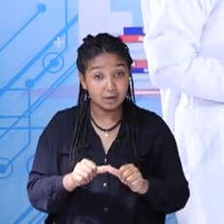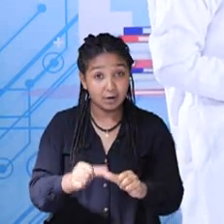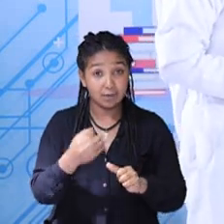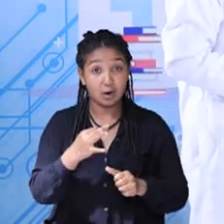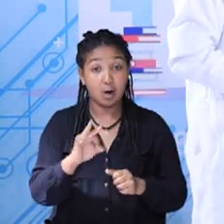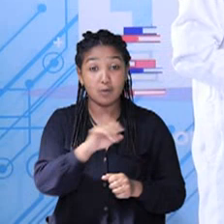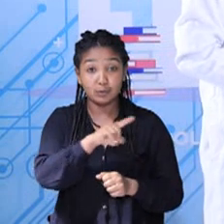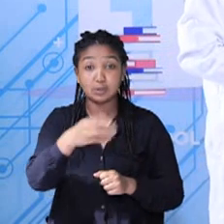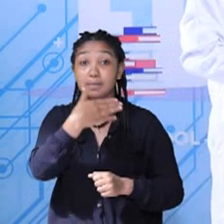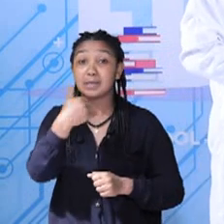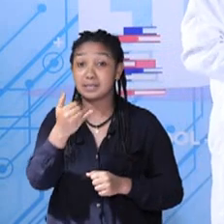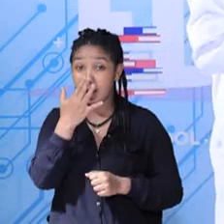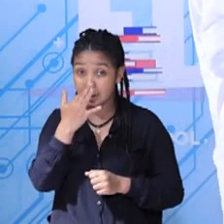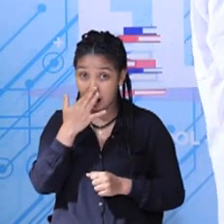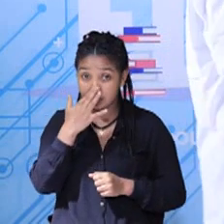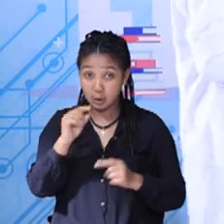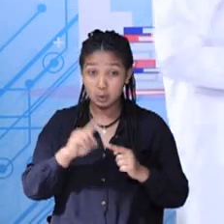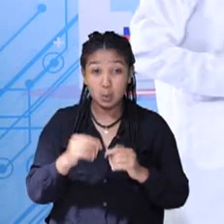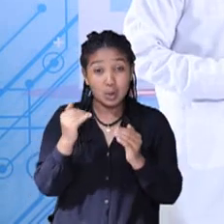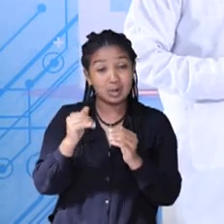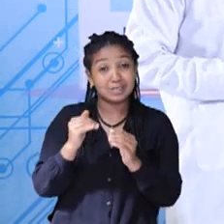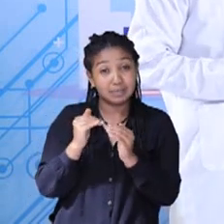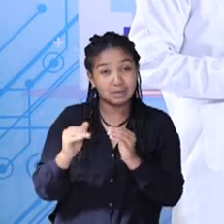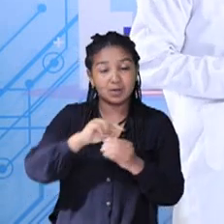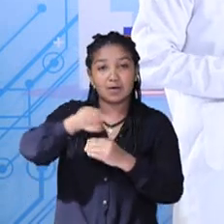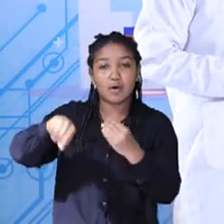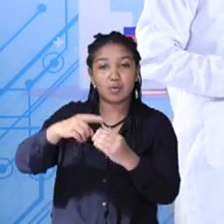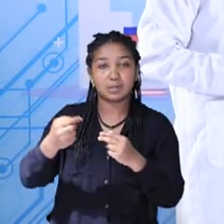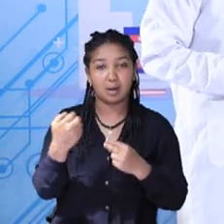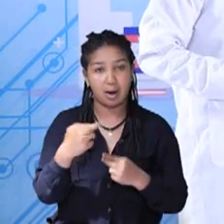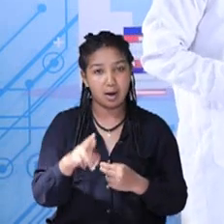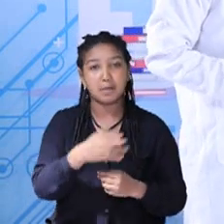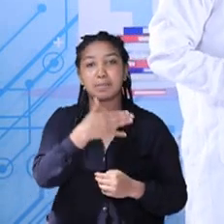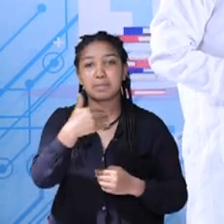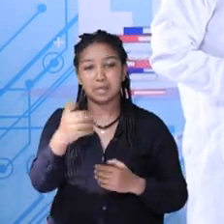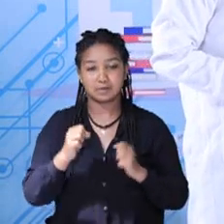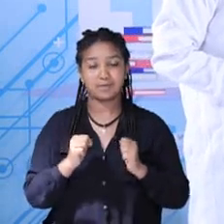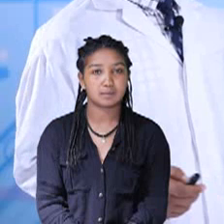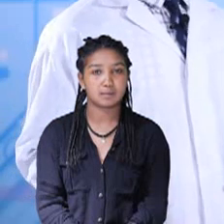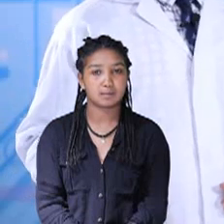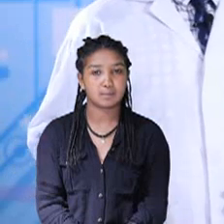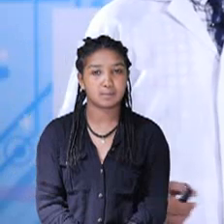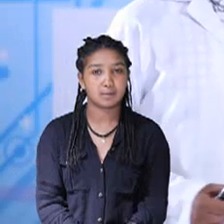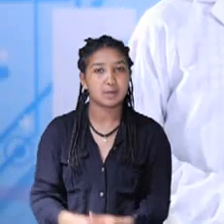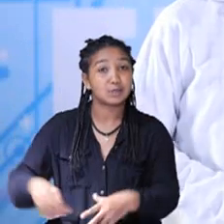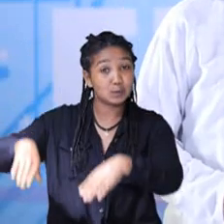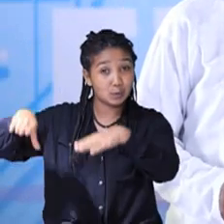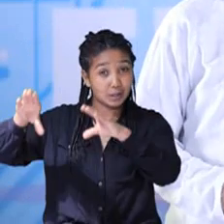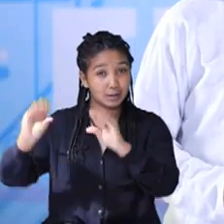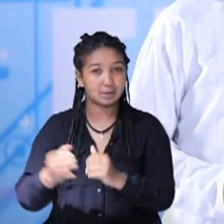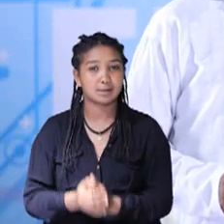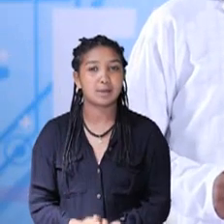of those best adapted to a specific environment are best fits.